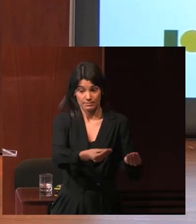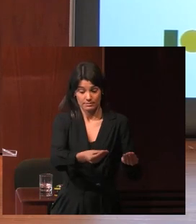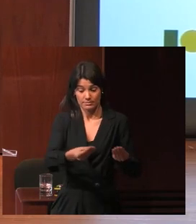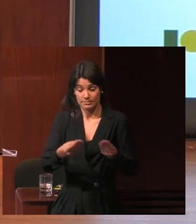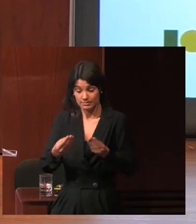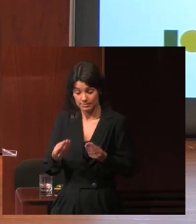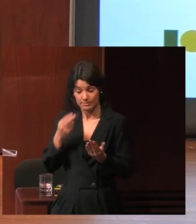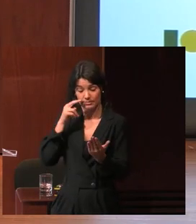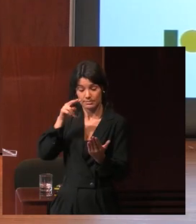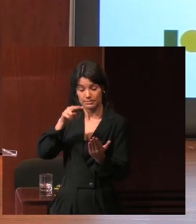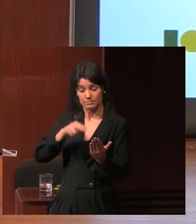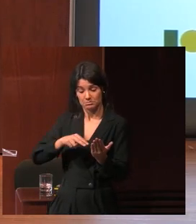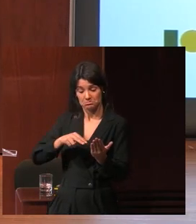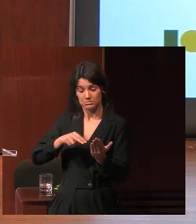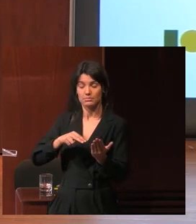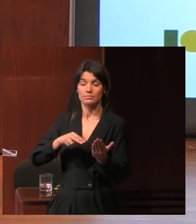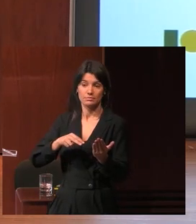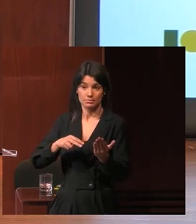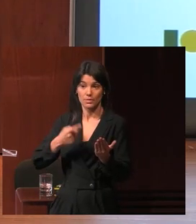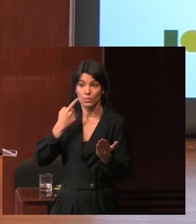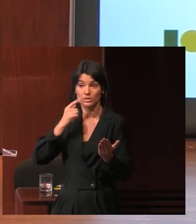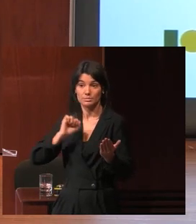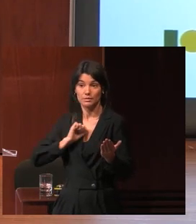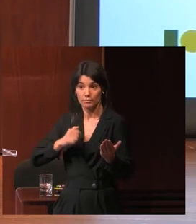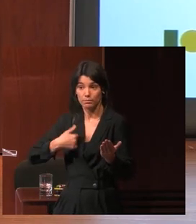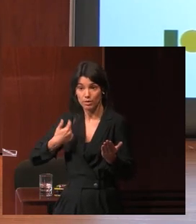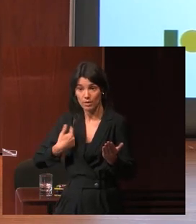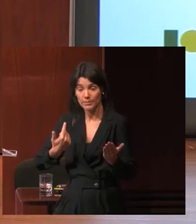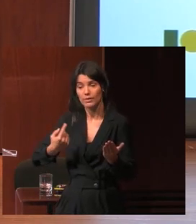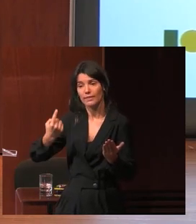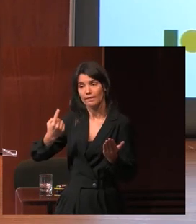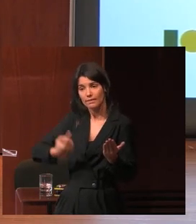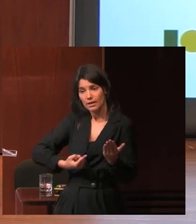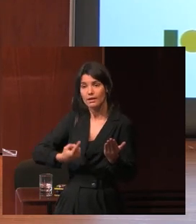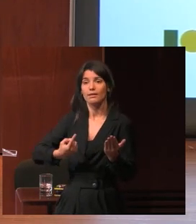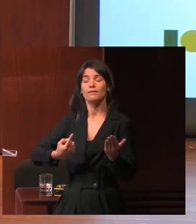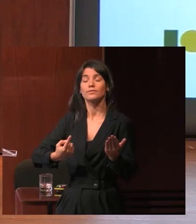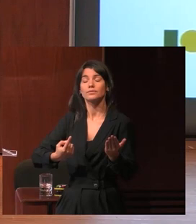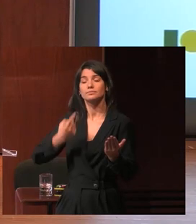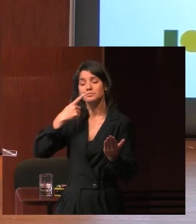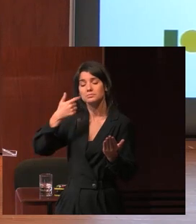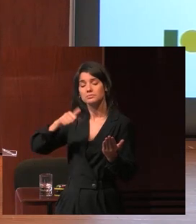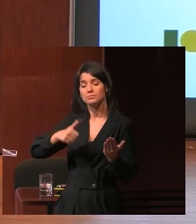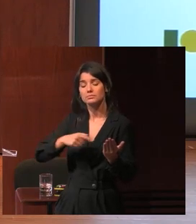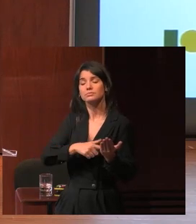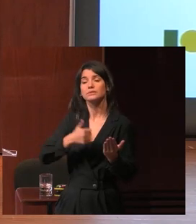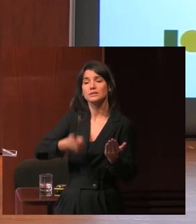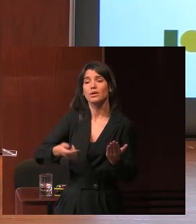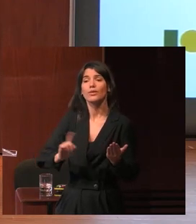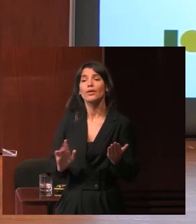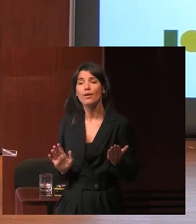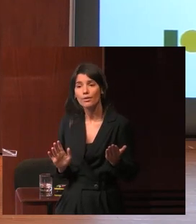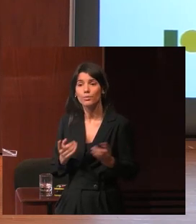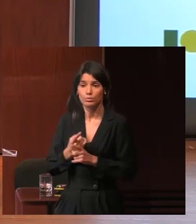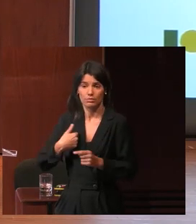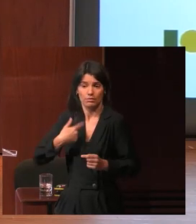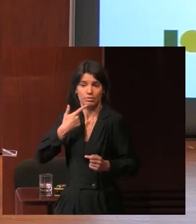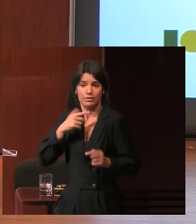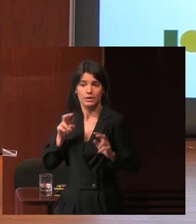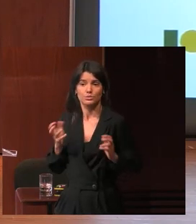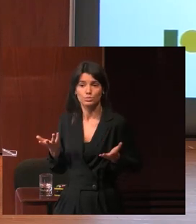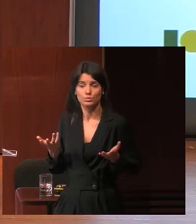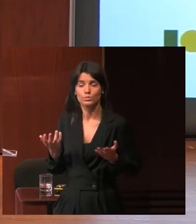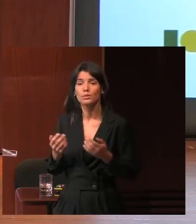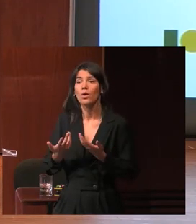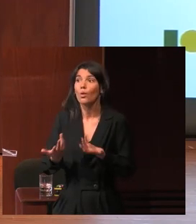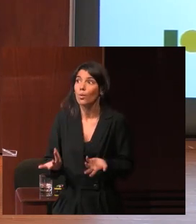your knowledge, because you are an expert in that issue, or check by your just